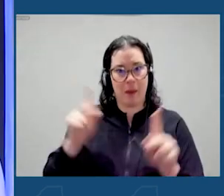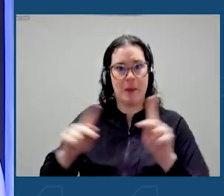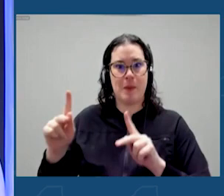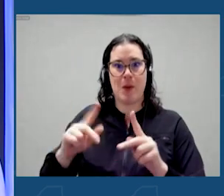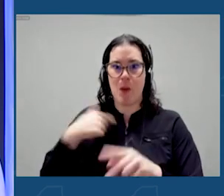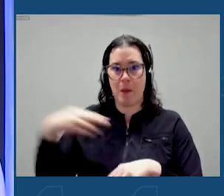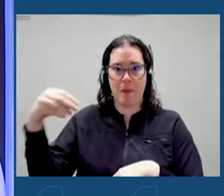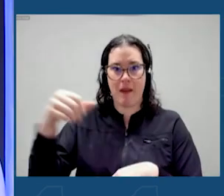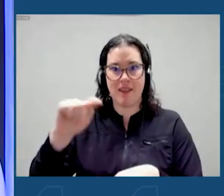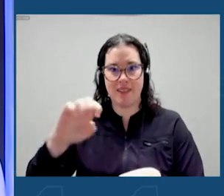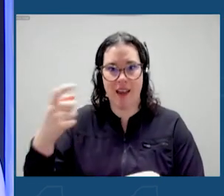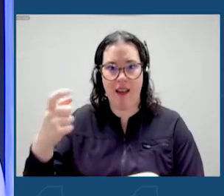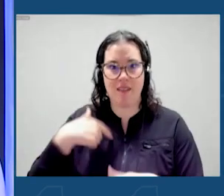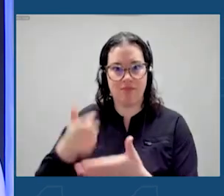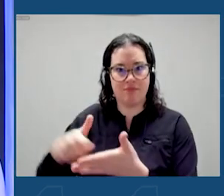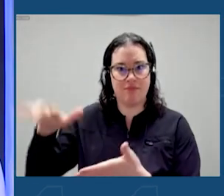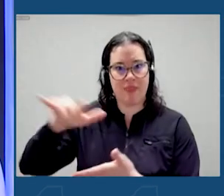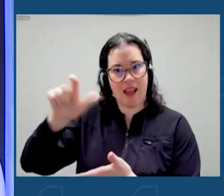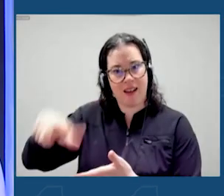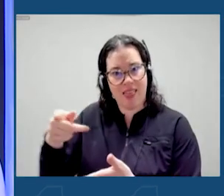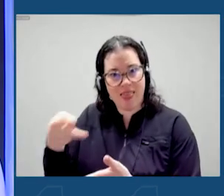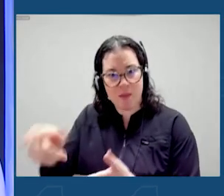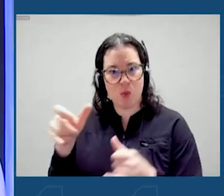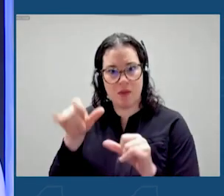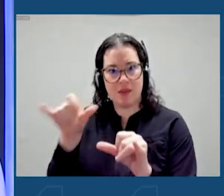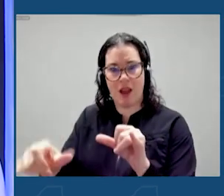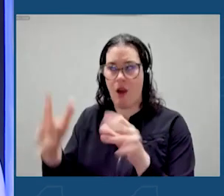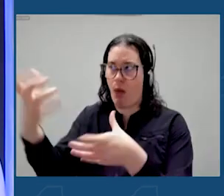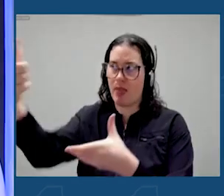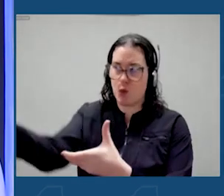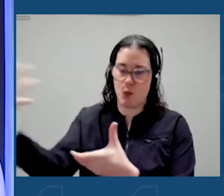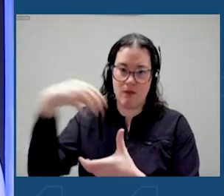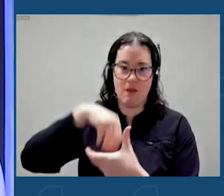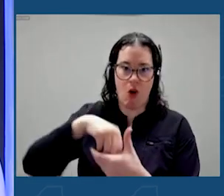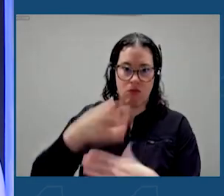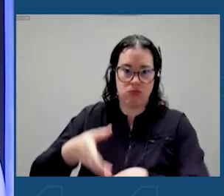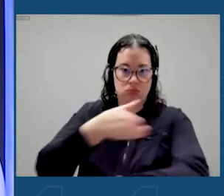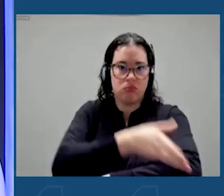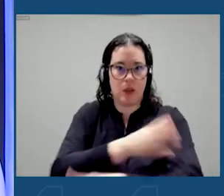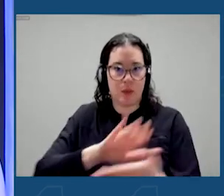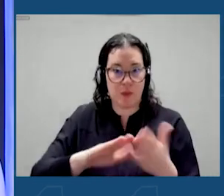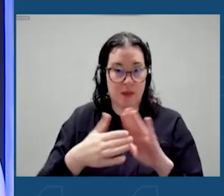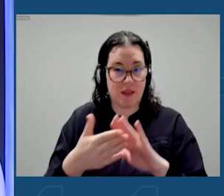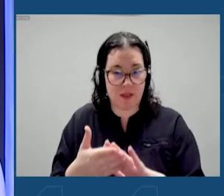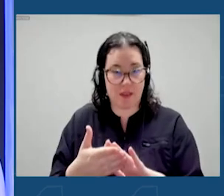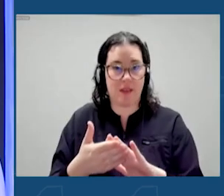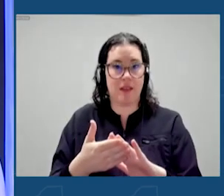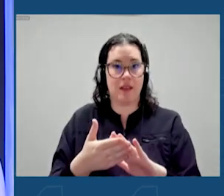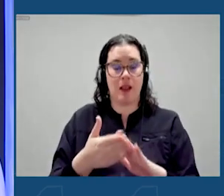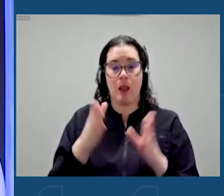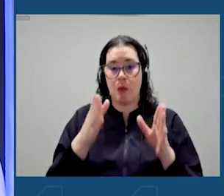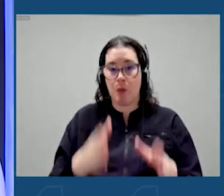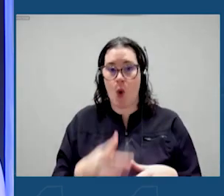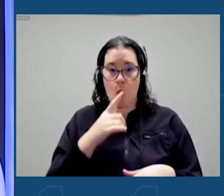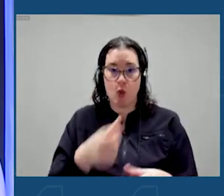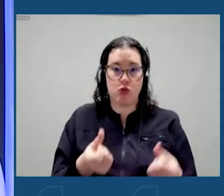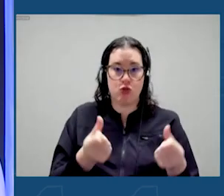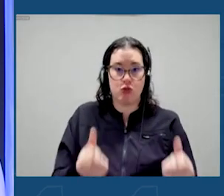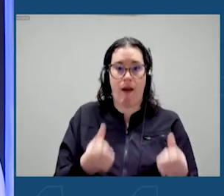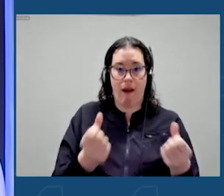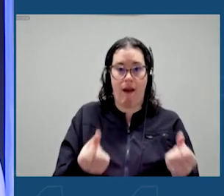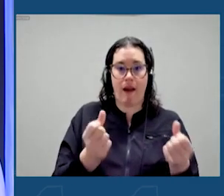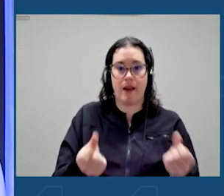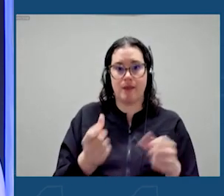city. I want them to be part of the person who drives a limousine to be paid a